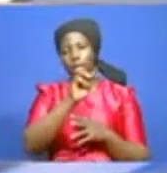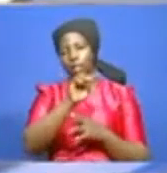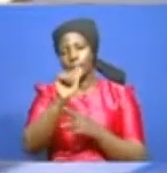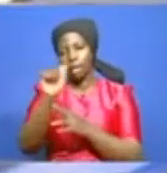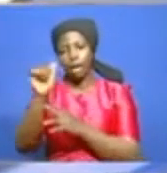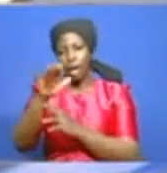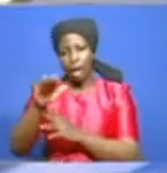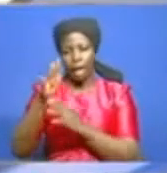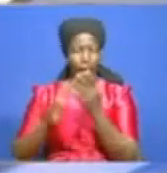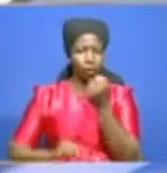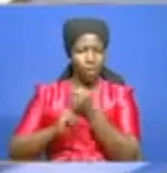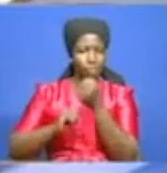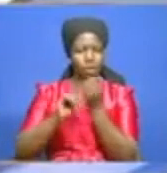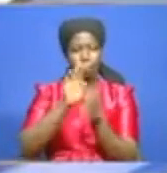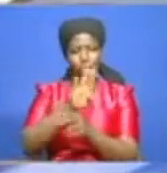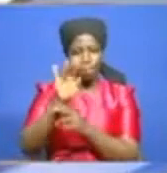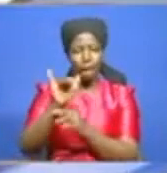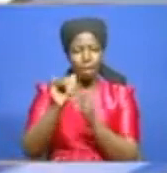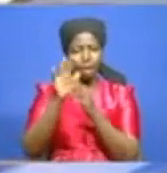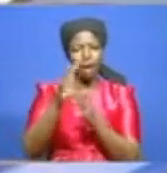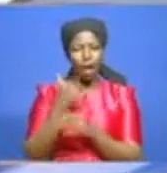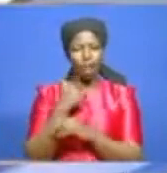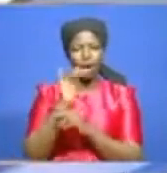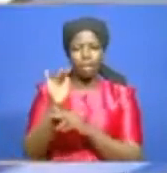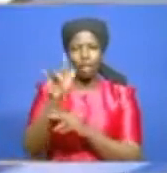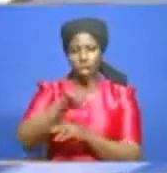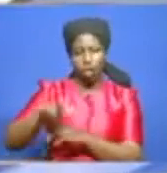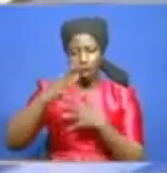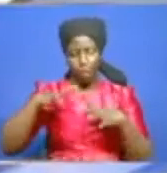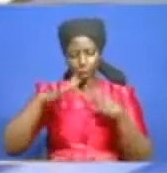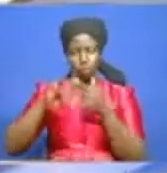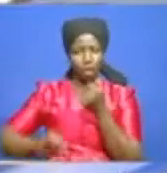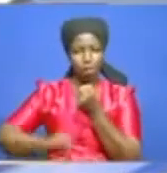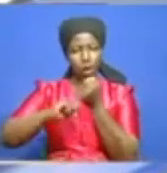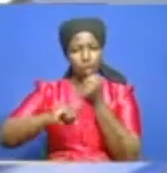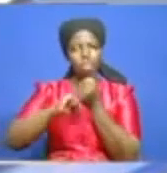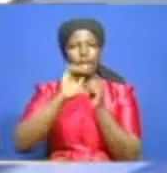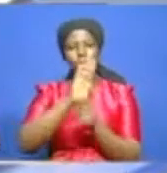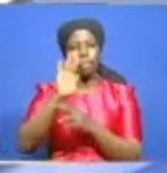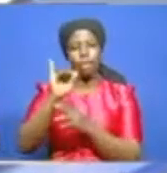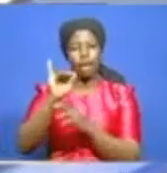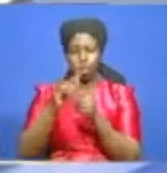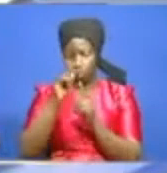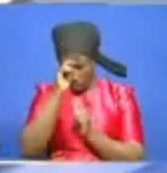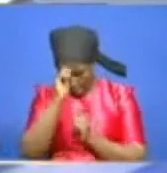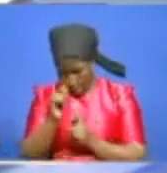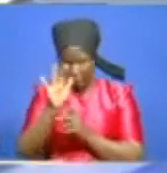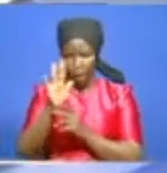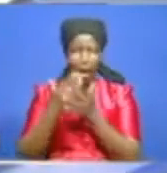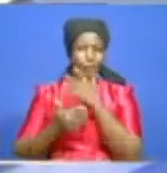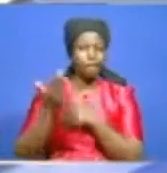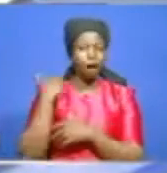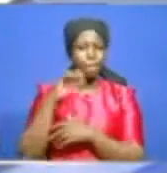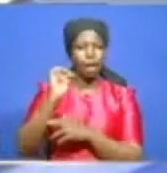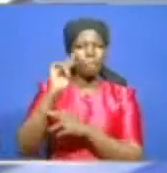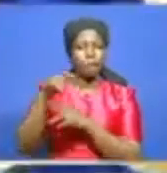Bridges initiative. The leaders have implored on the locals to back the initiative in honor of their late MP Paul Koinange.